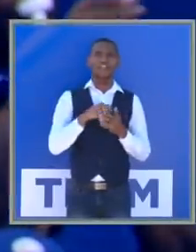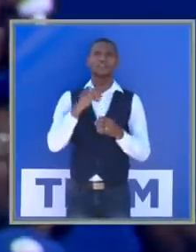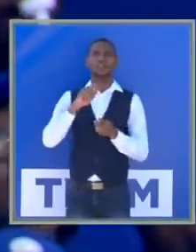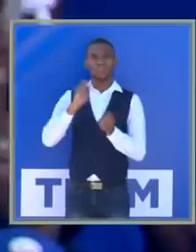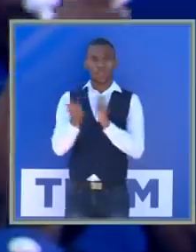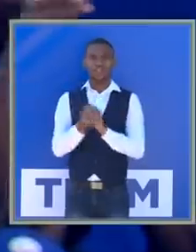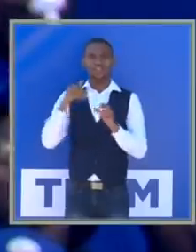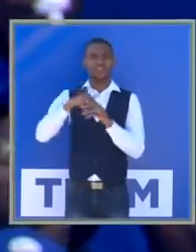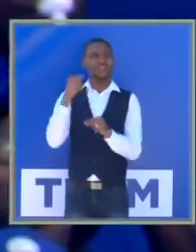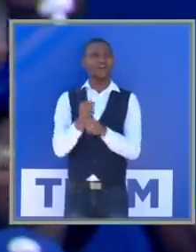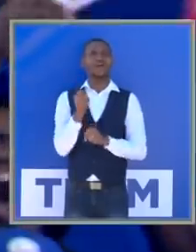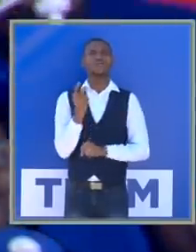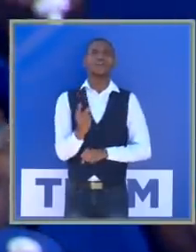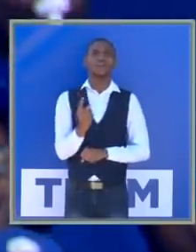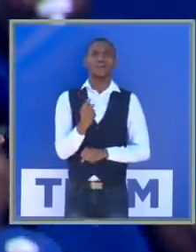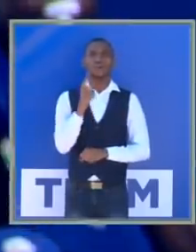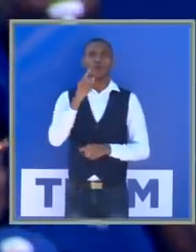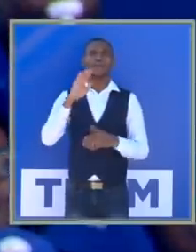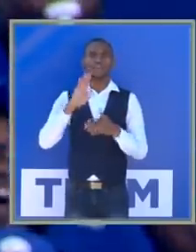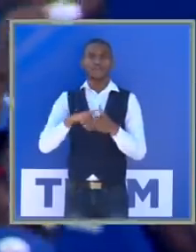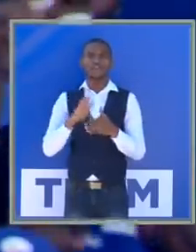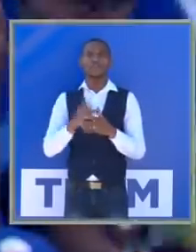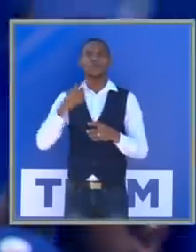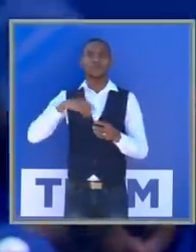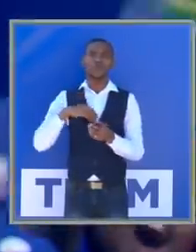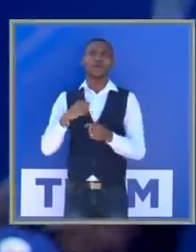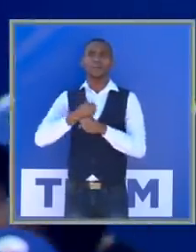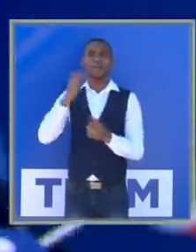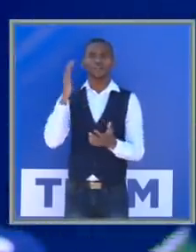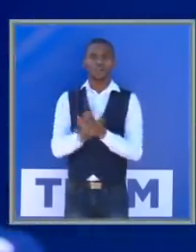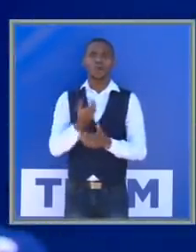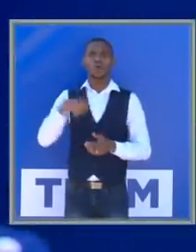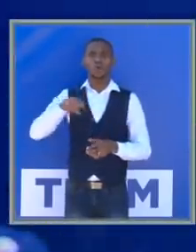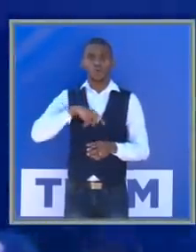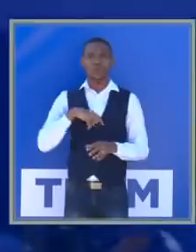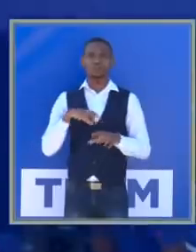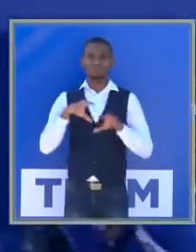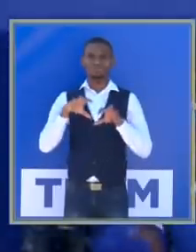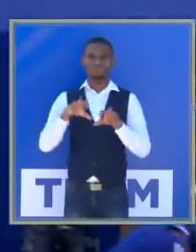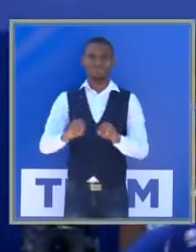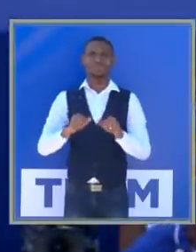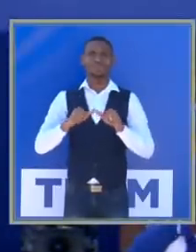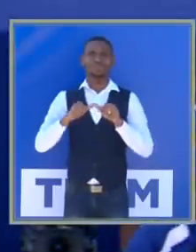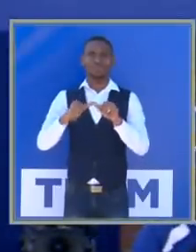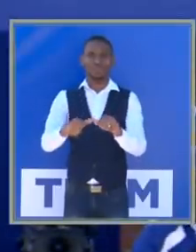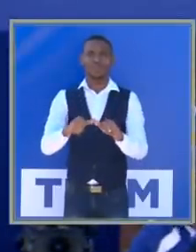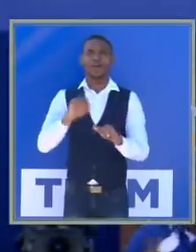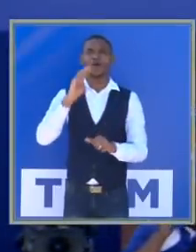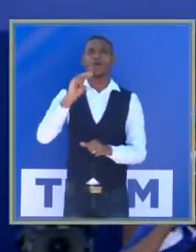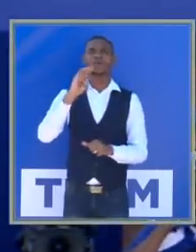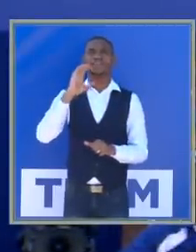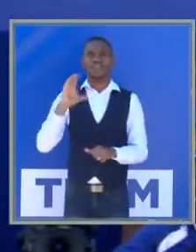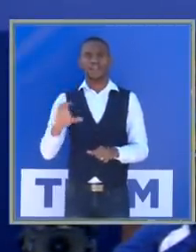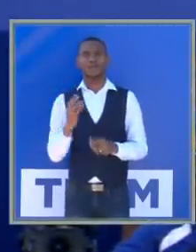Gauteng. You are the reason we're going to make sure we retain the Western Cape with an increased